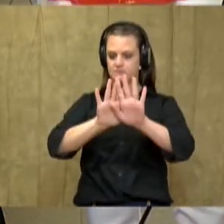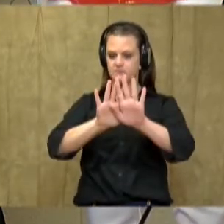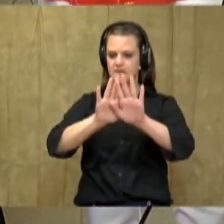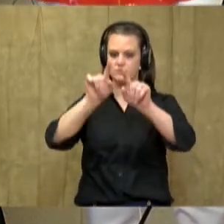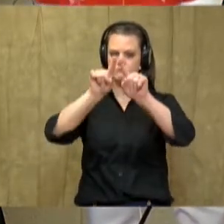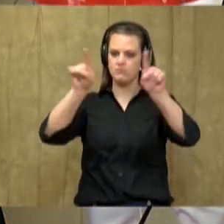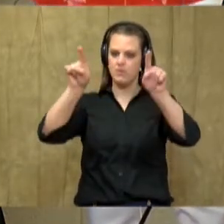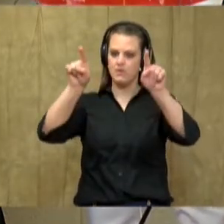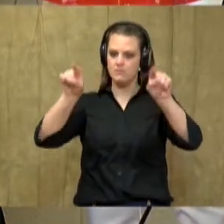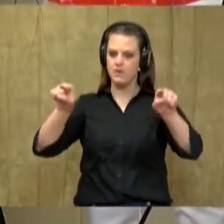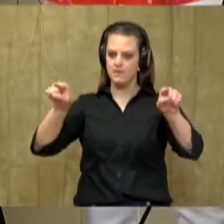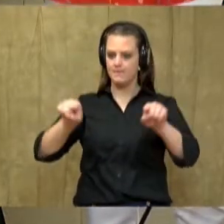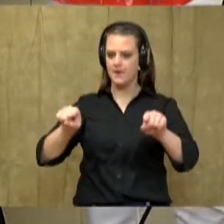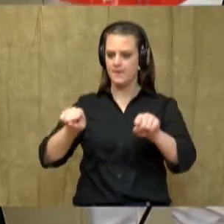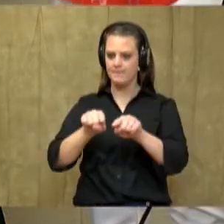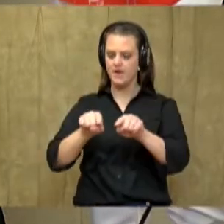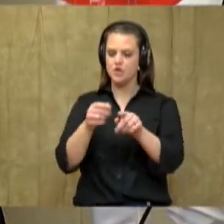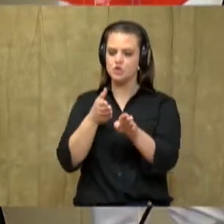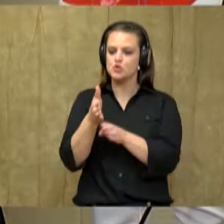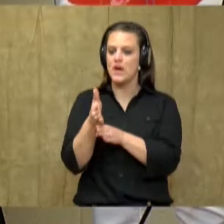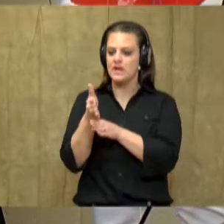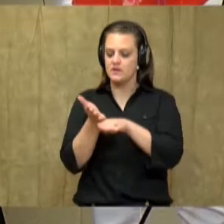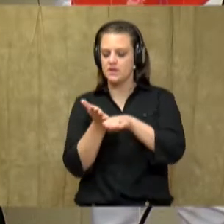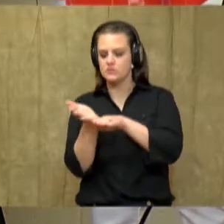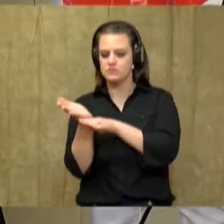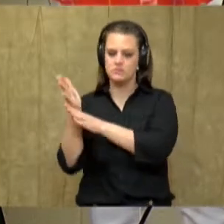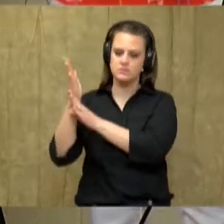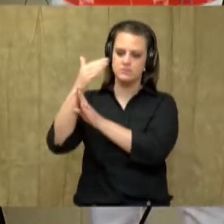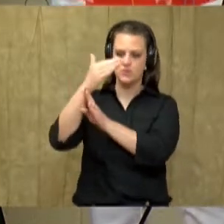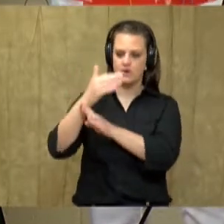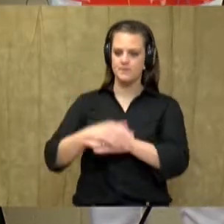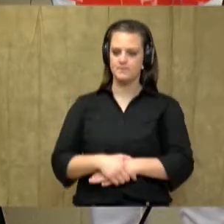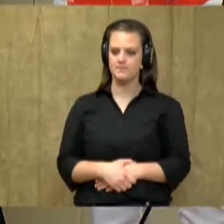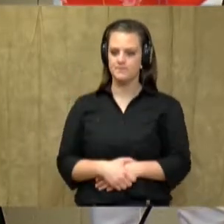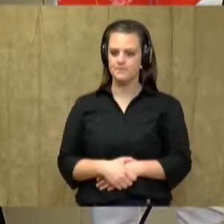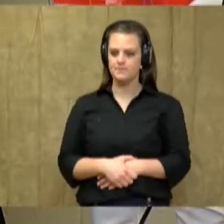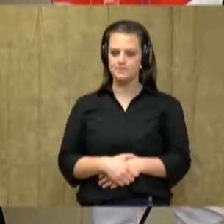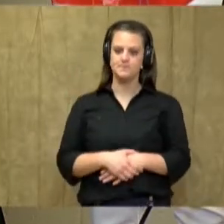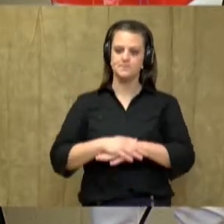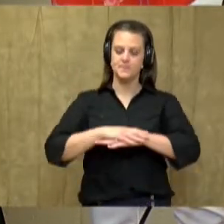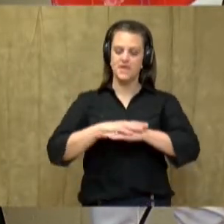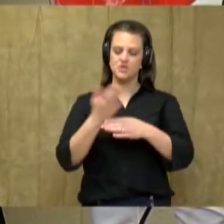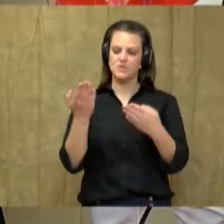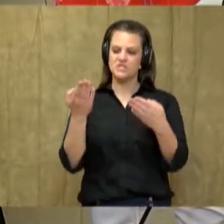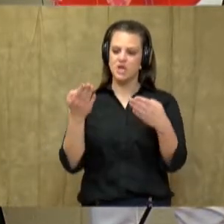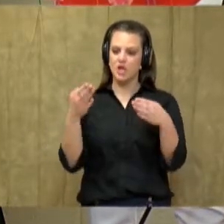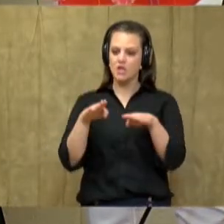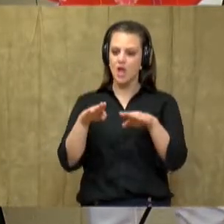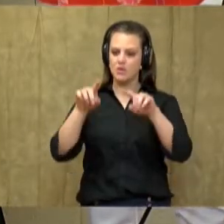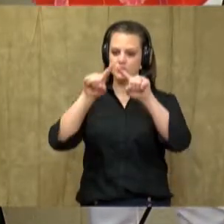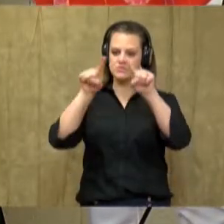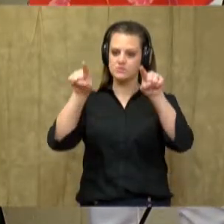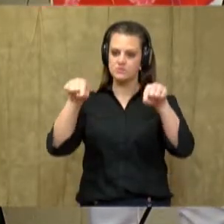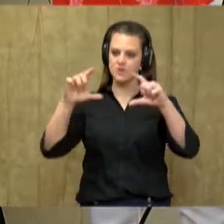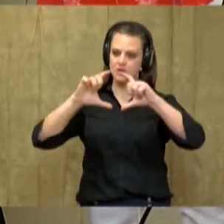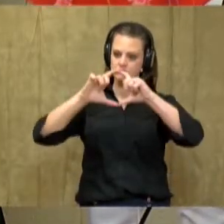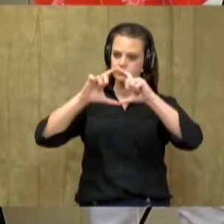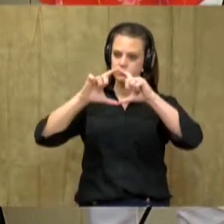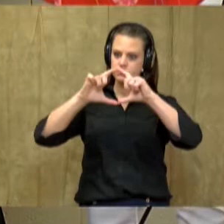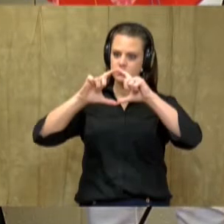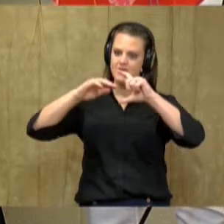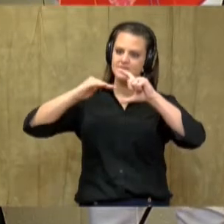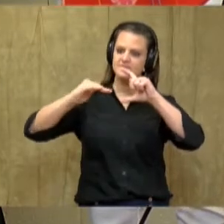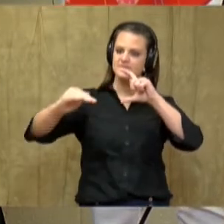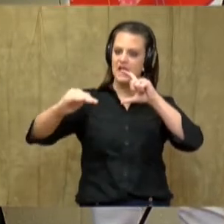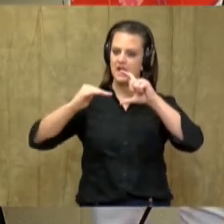straight sides. So that's easy enough. So again, it's a closed, flat shape with all